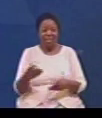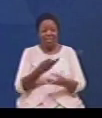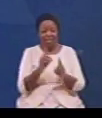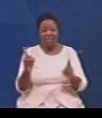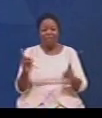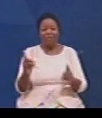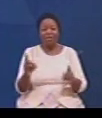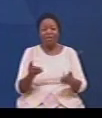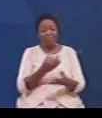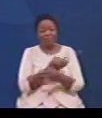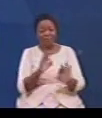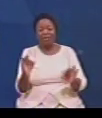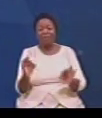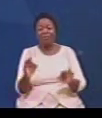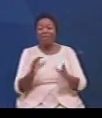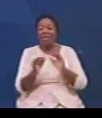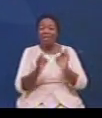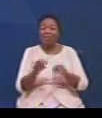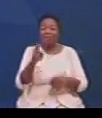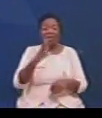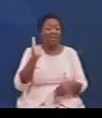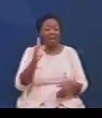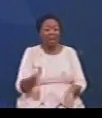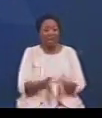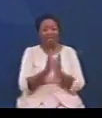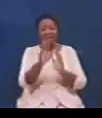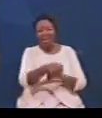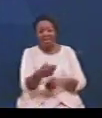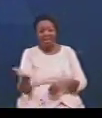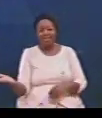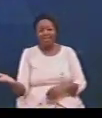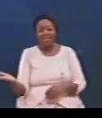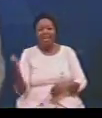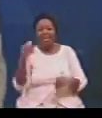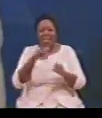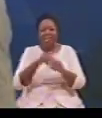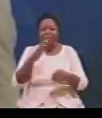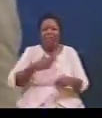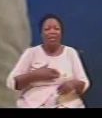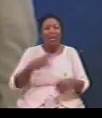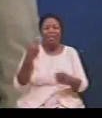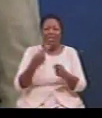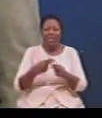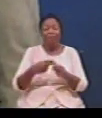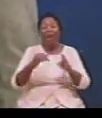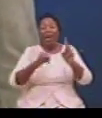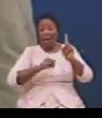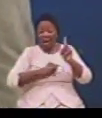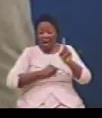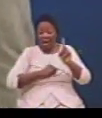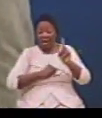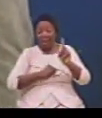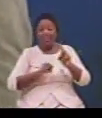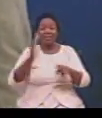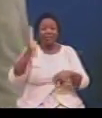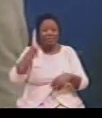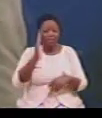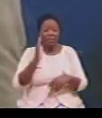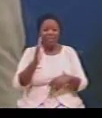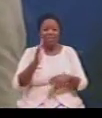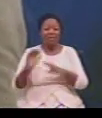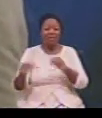deliverance, freedom, if ye shall ask anything in my name, I